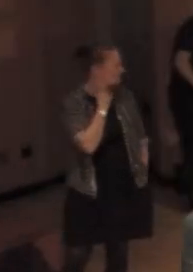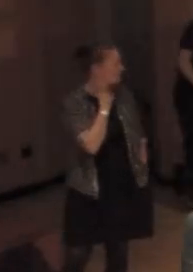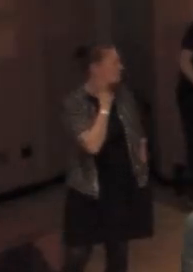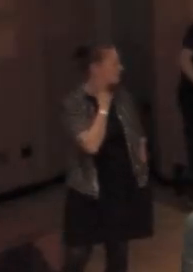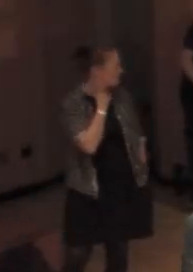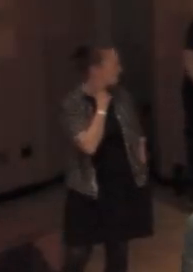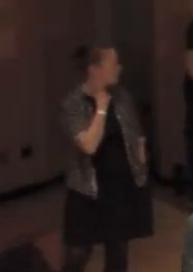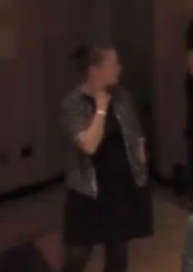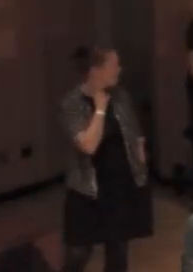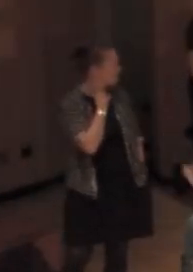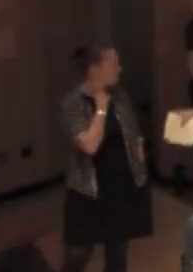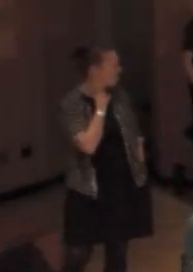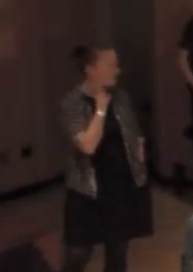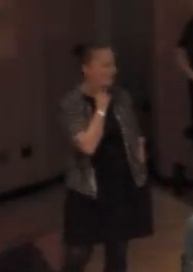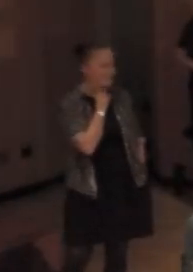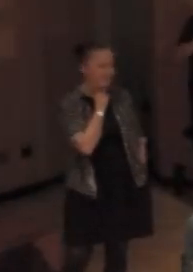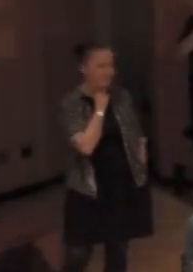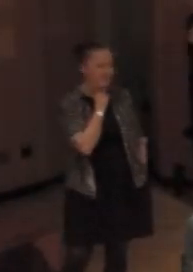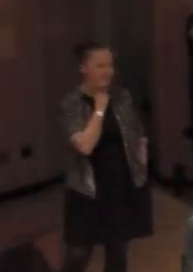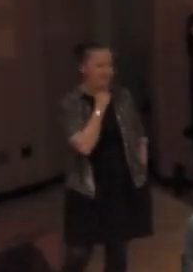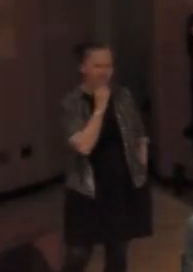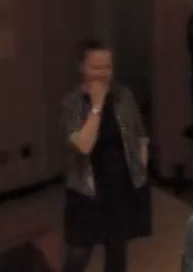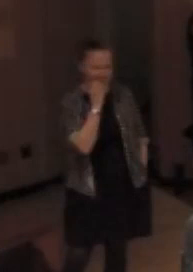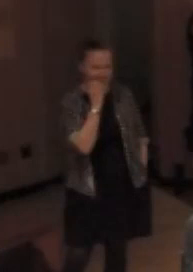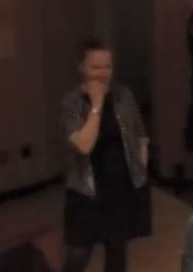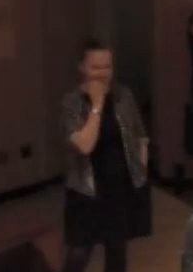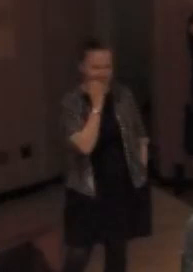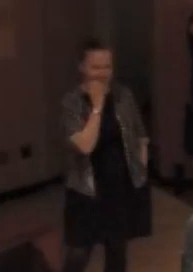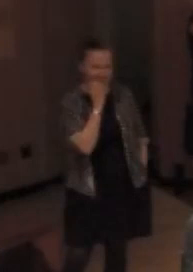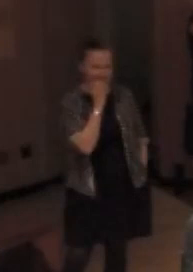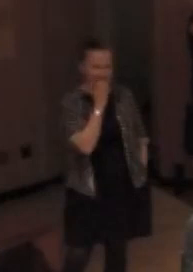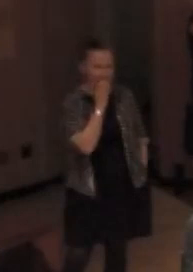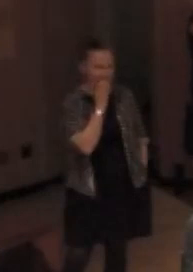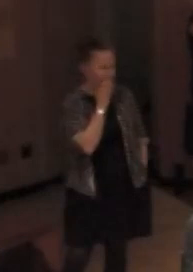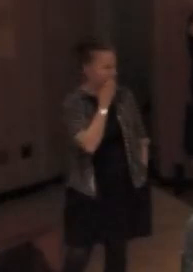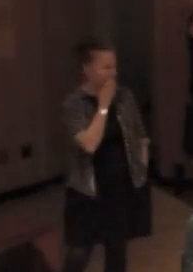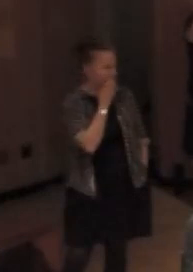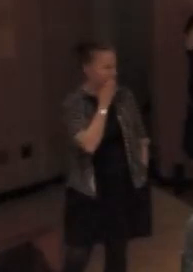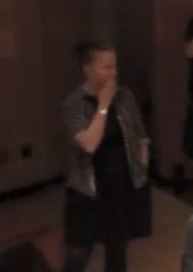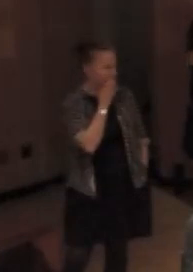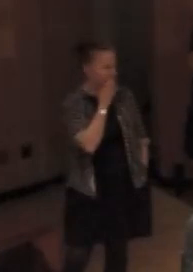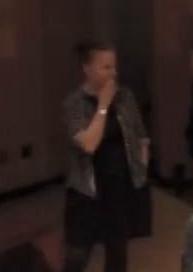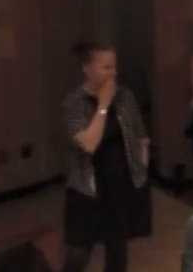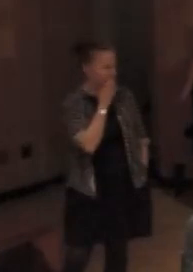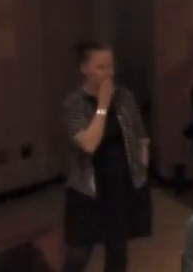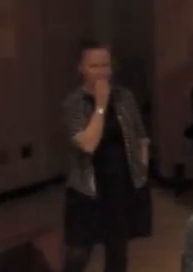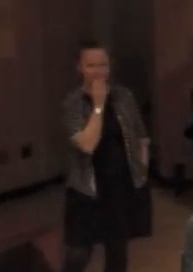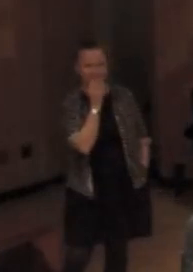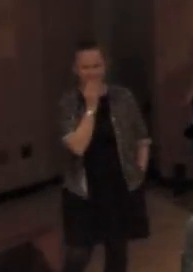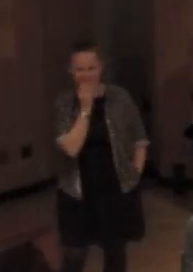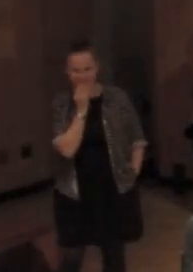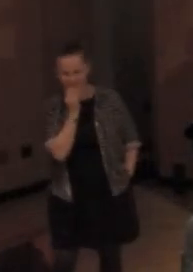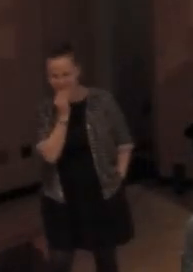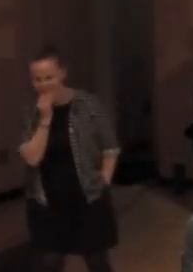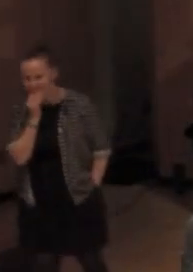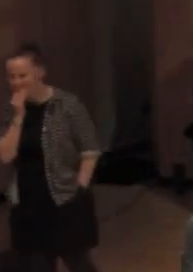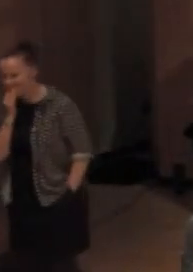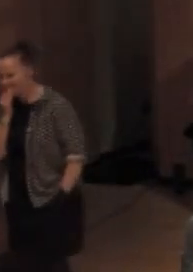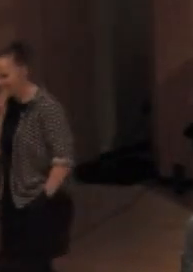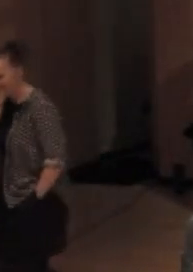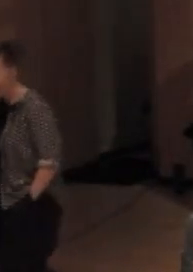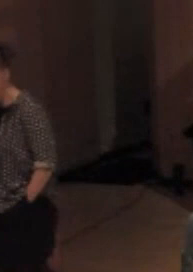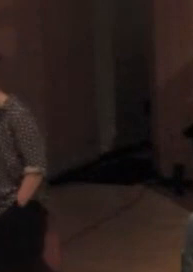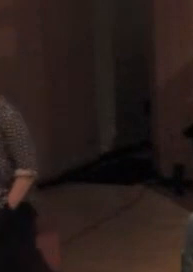cake that the party is focused on that happens to be the hospital on top of that birthday cake make